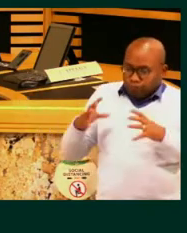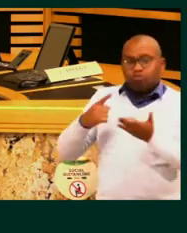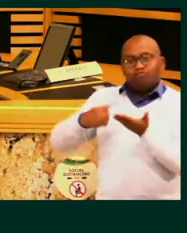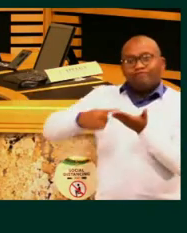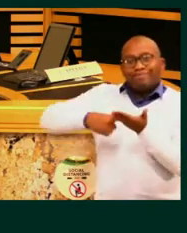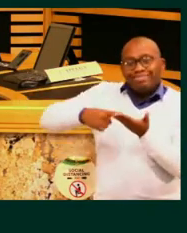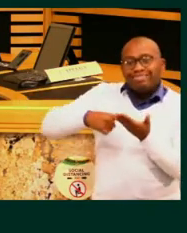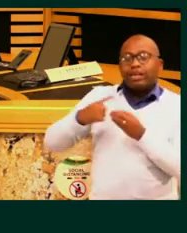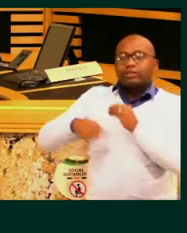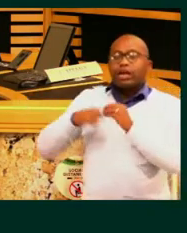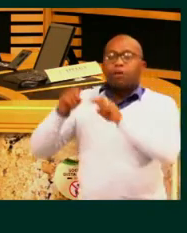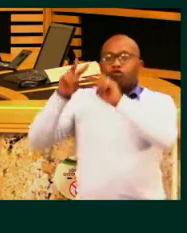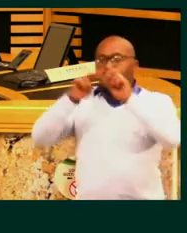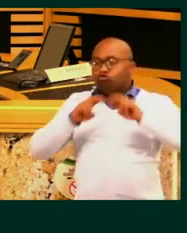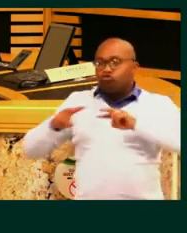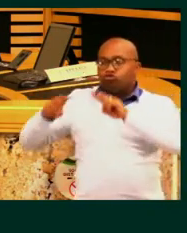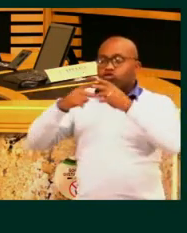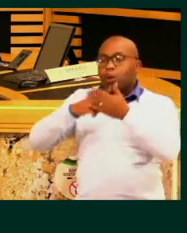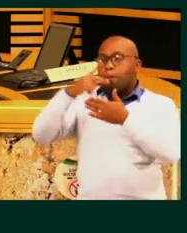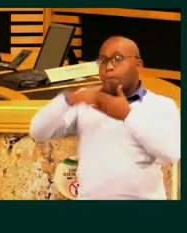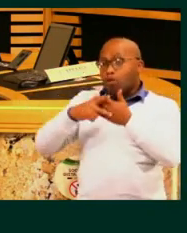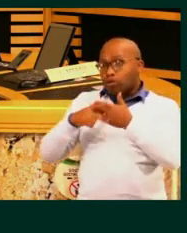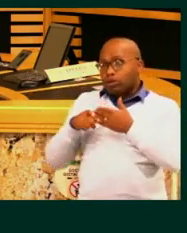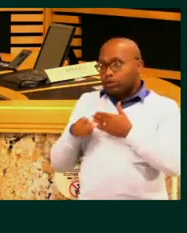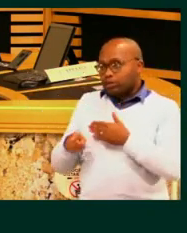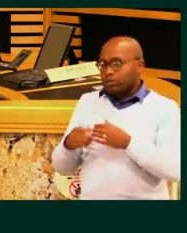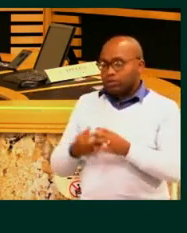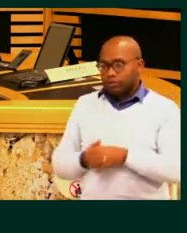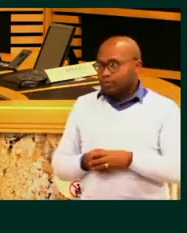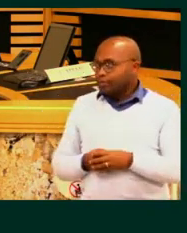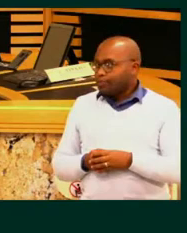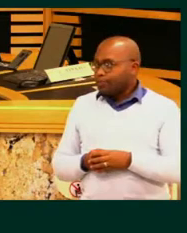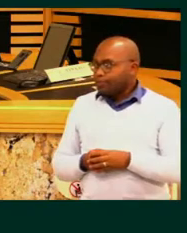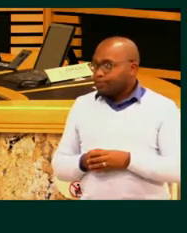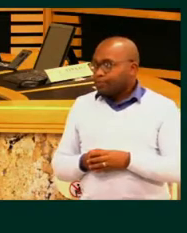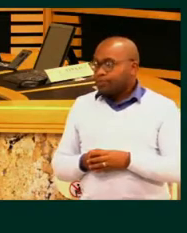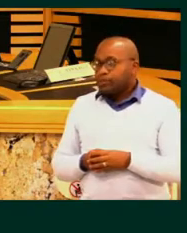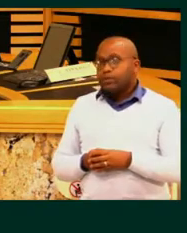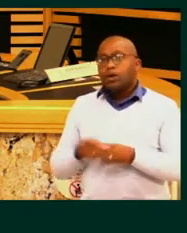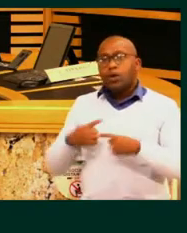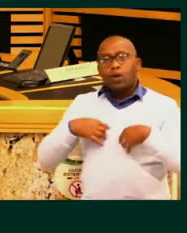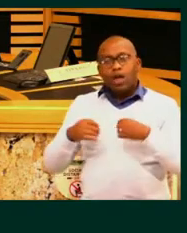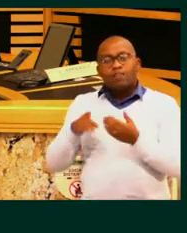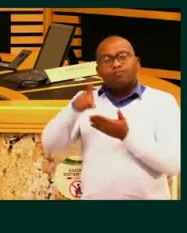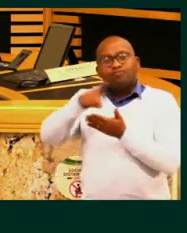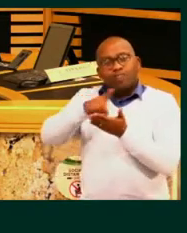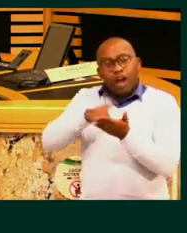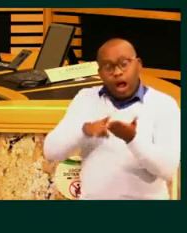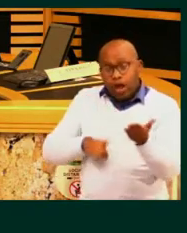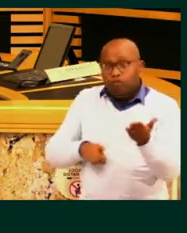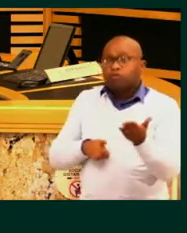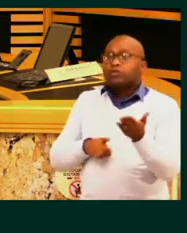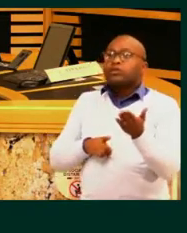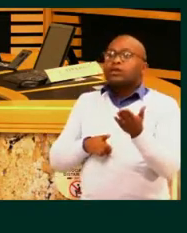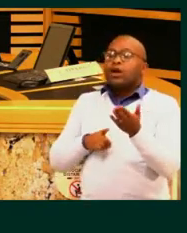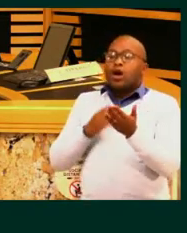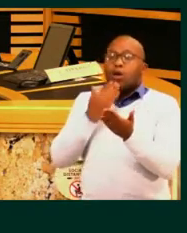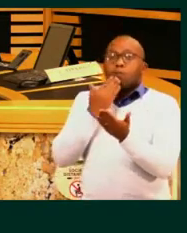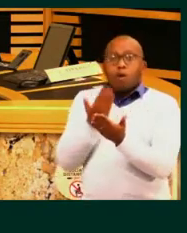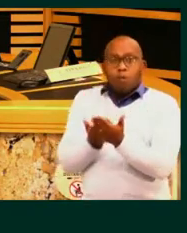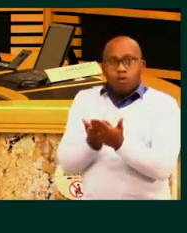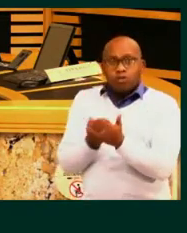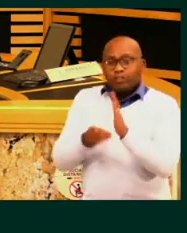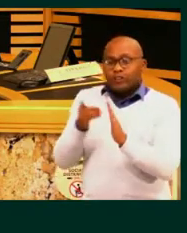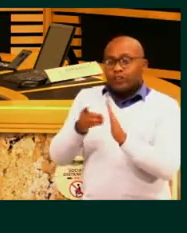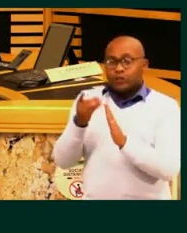to dat a research project has been identified and the draft detailed research proposal has been developed and being fin